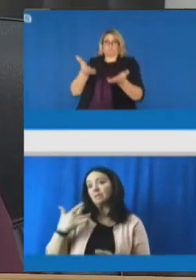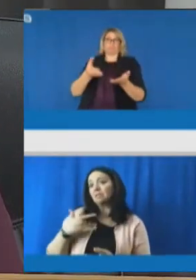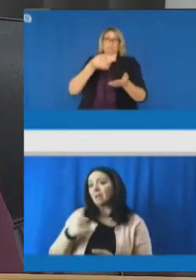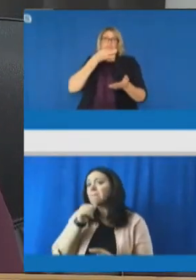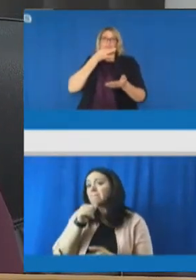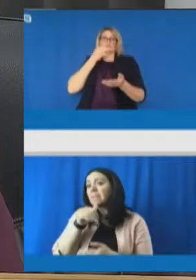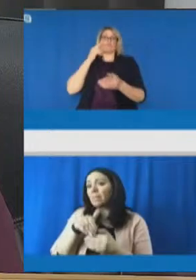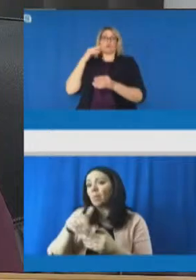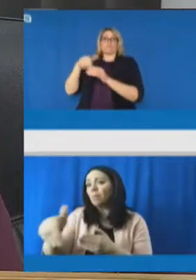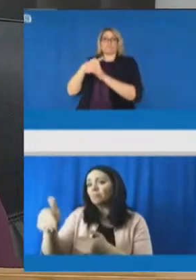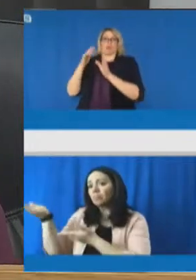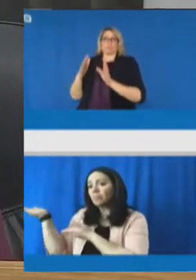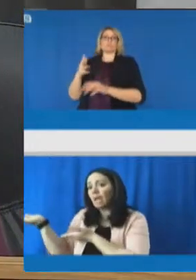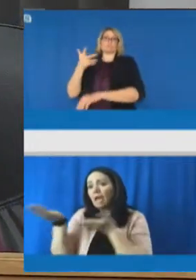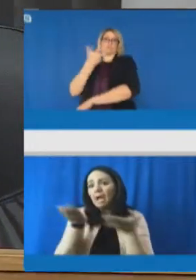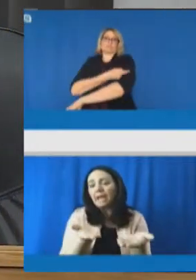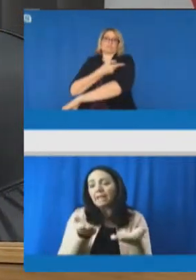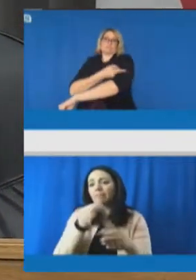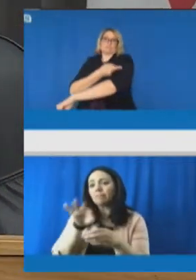Brunswick News.